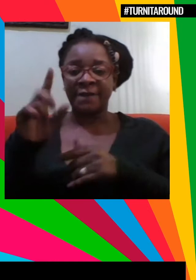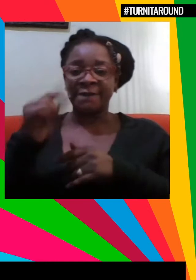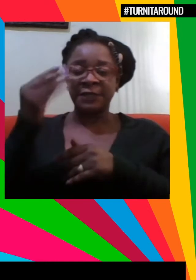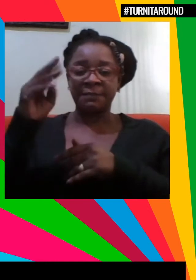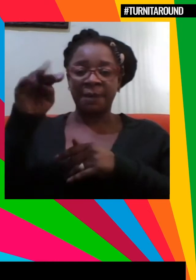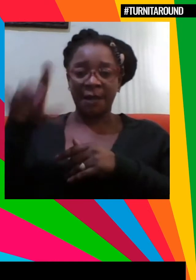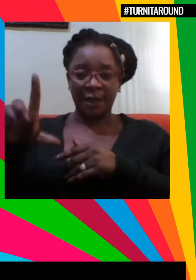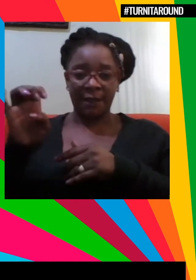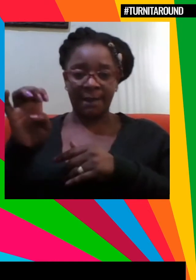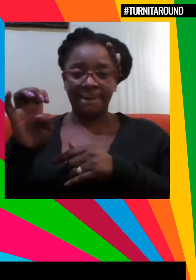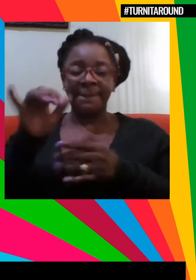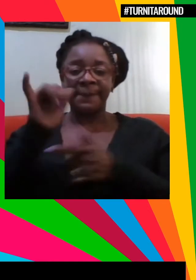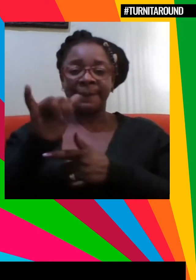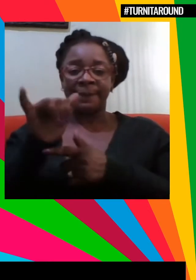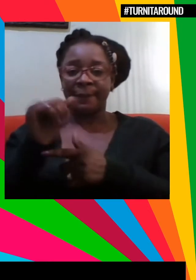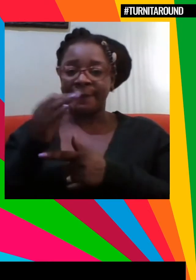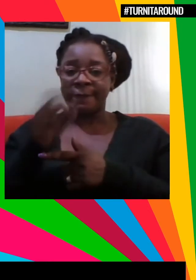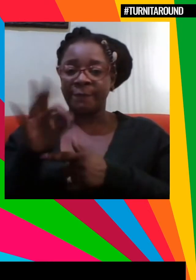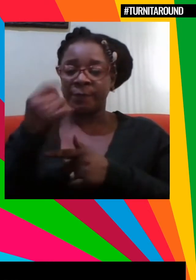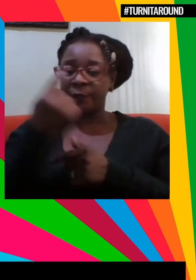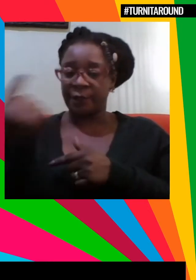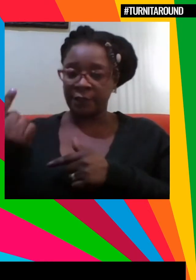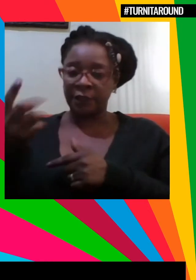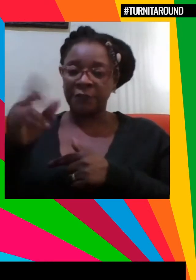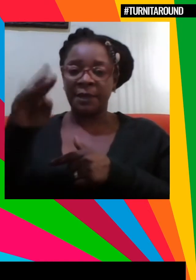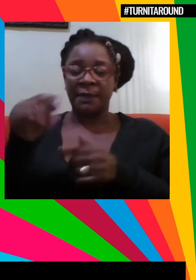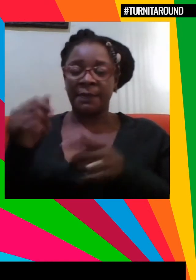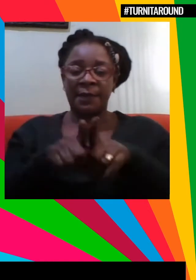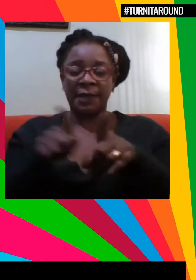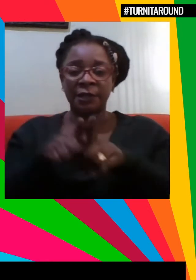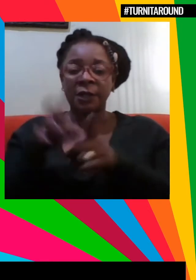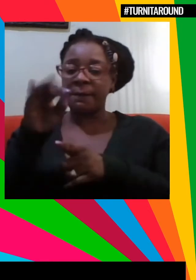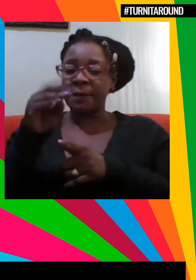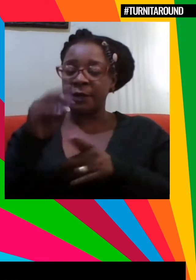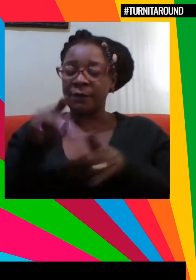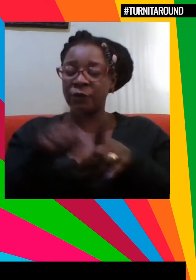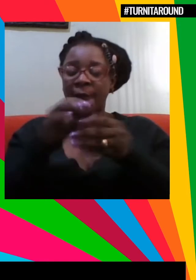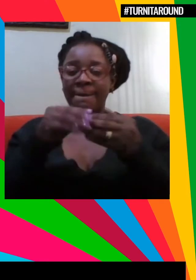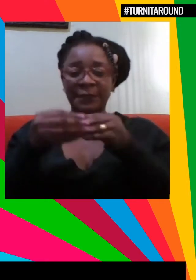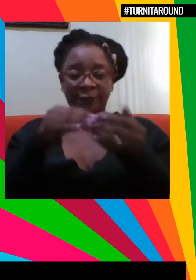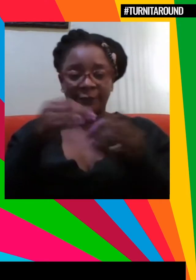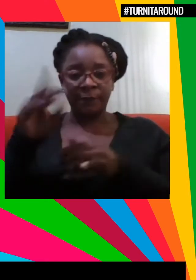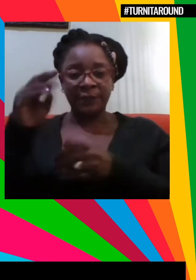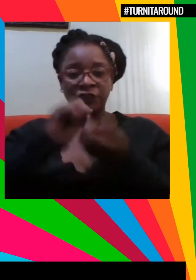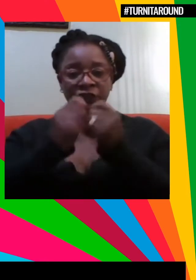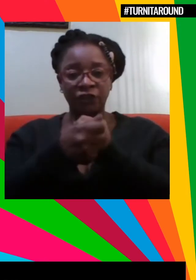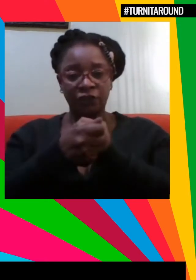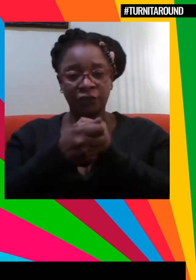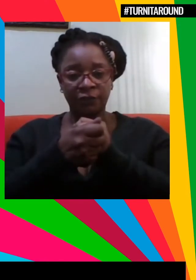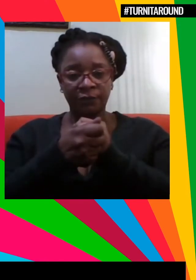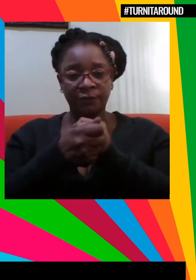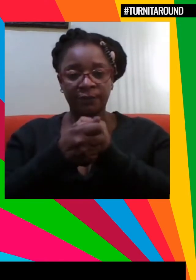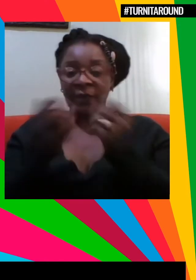impact partner for both HP and CPI Card Group's ocean-bound plastic supply chains. And they're there to